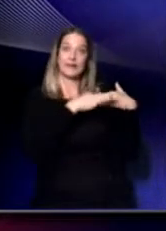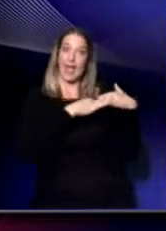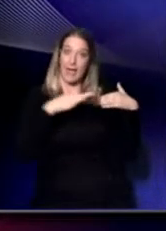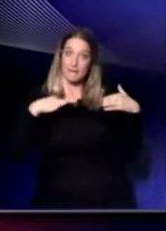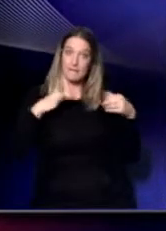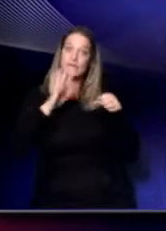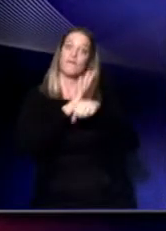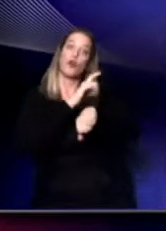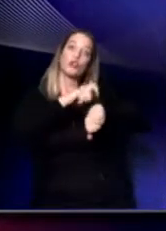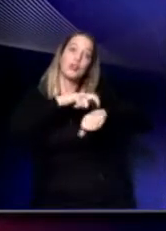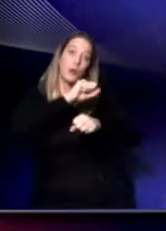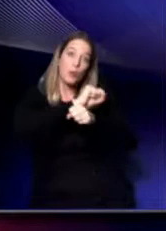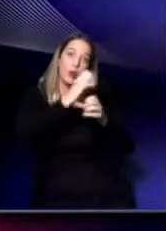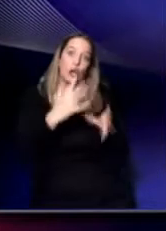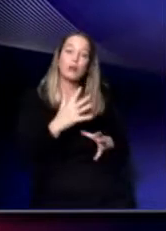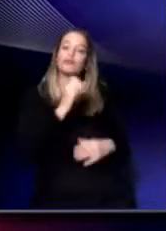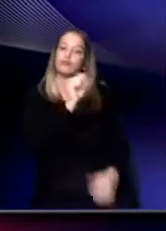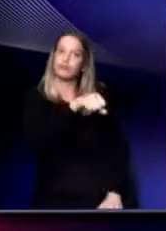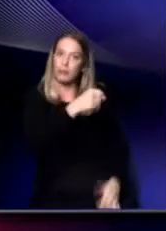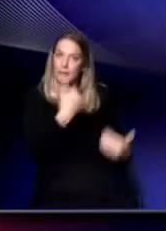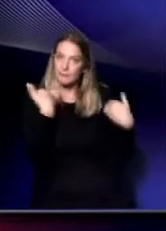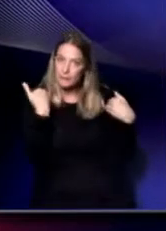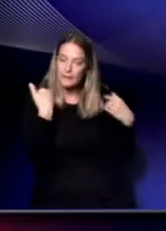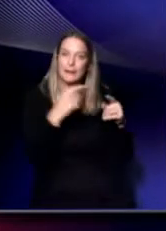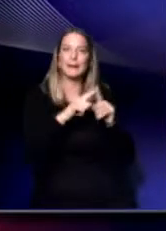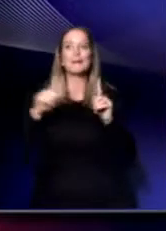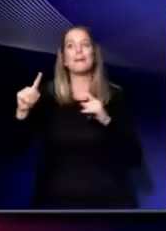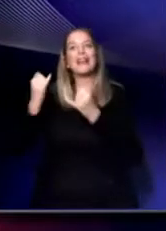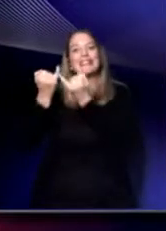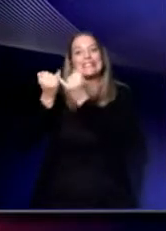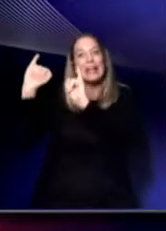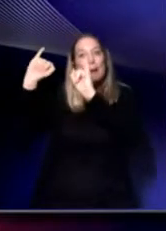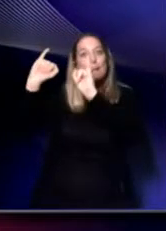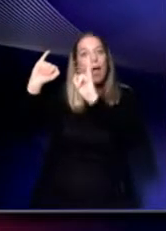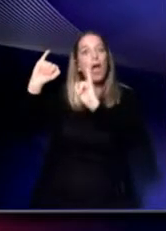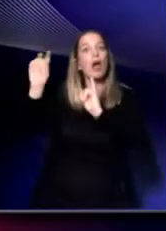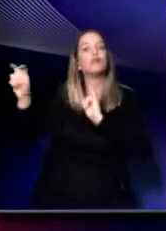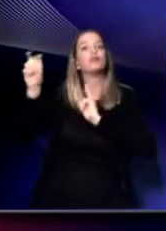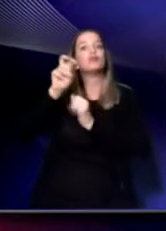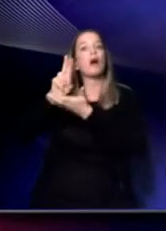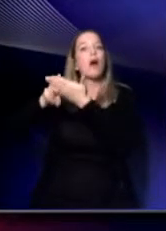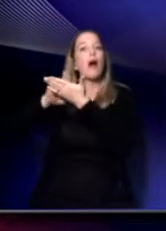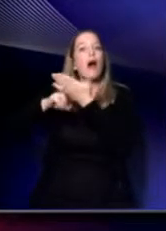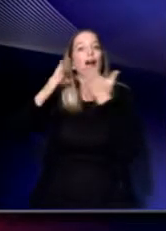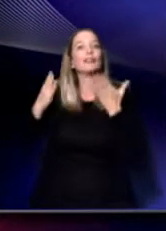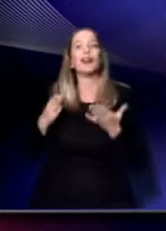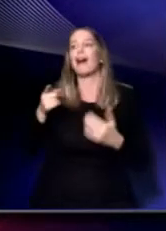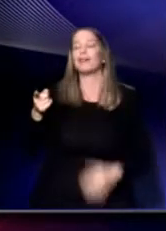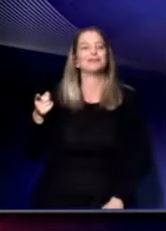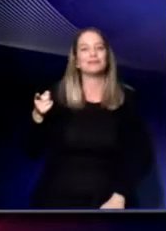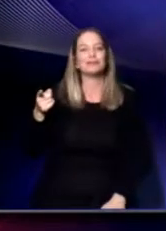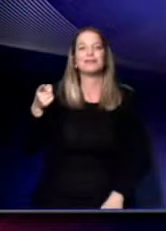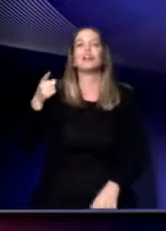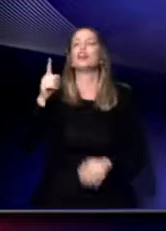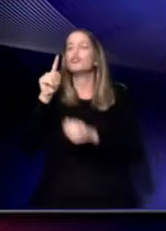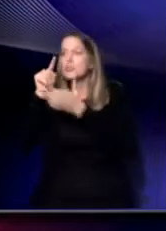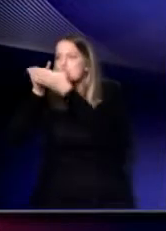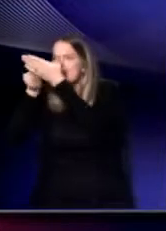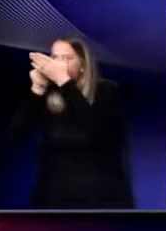She did some research in Utah and Texas and other places, but most of her information was for